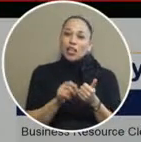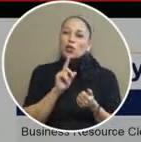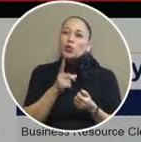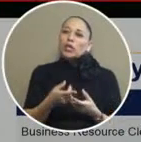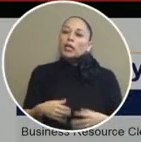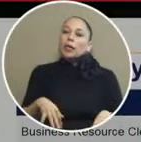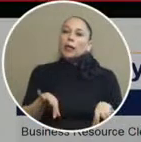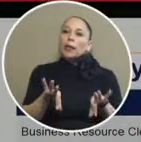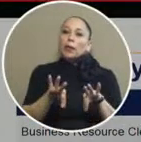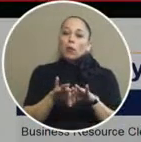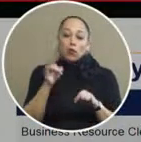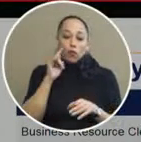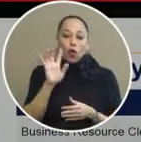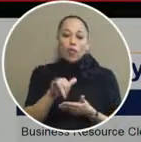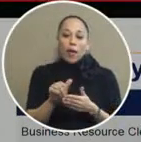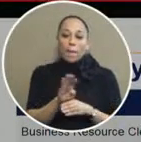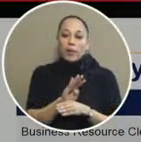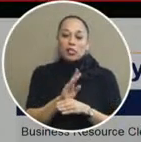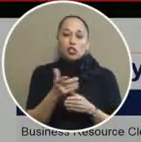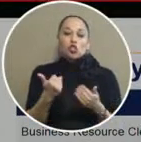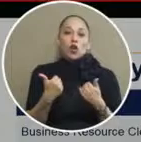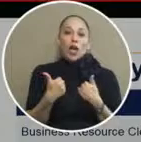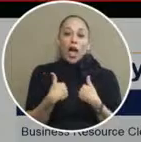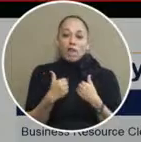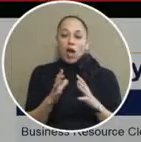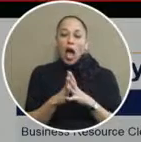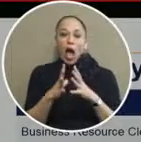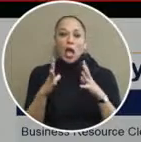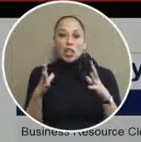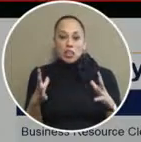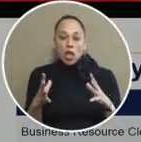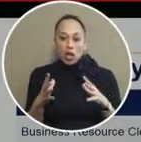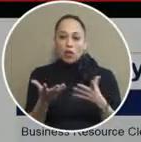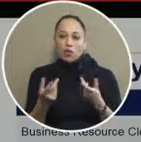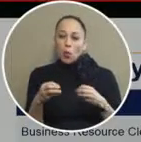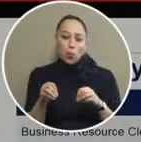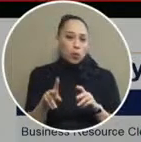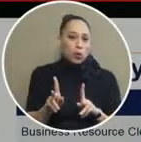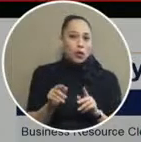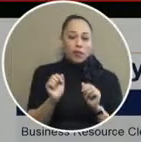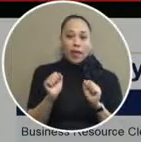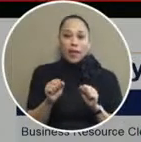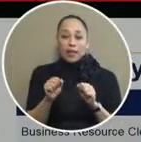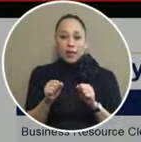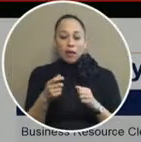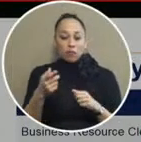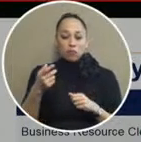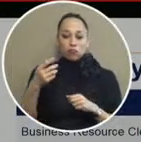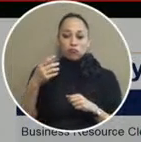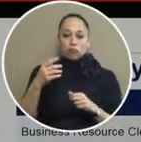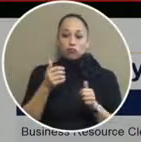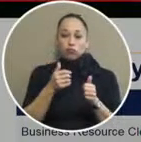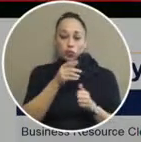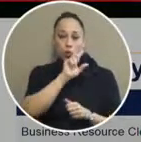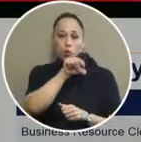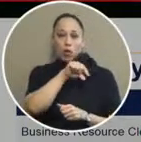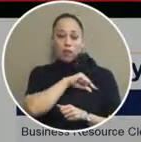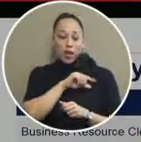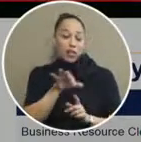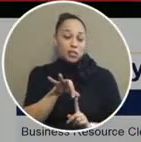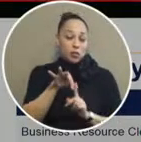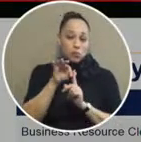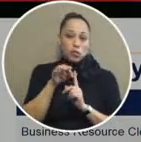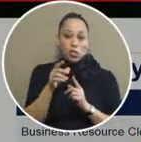very important for these businesses to have much more of a chance to be able to be eligible, especially when they're